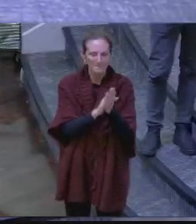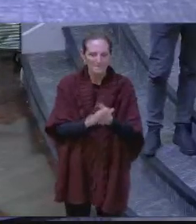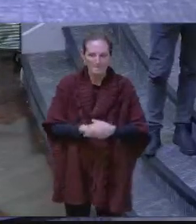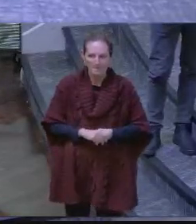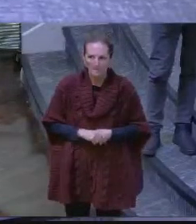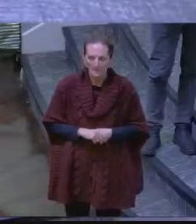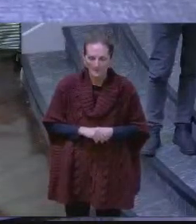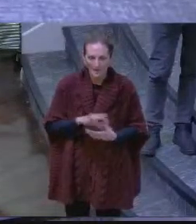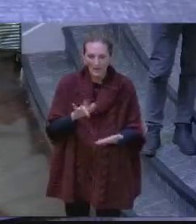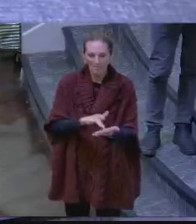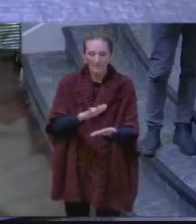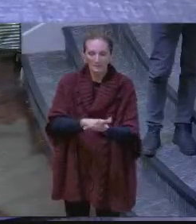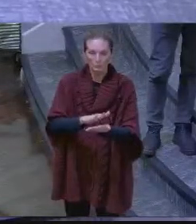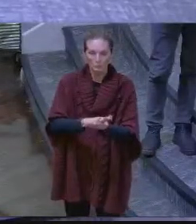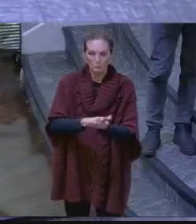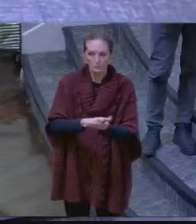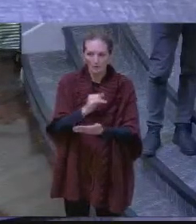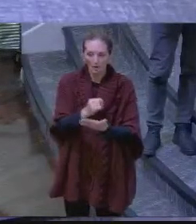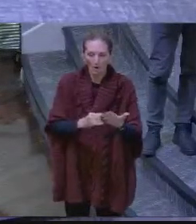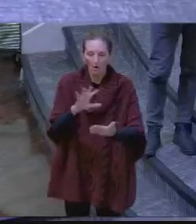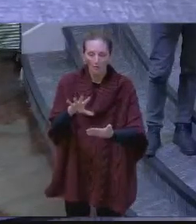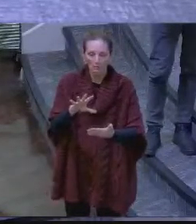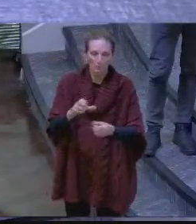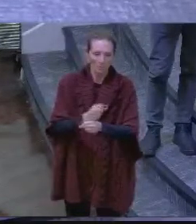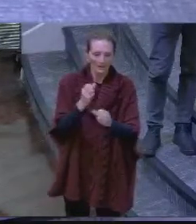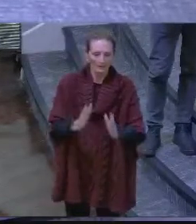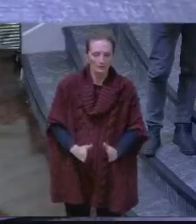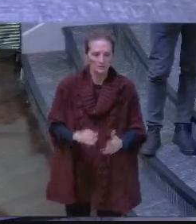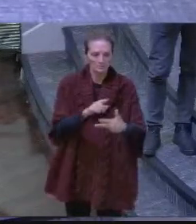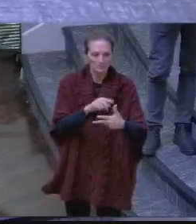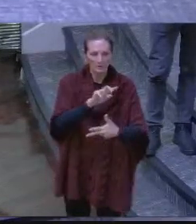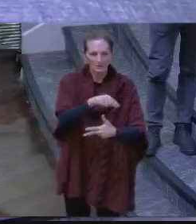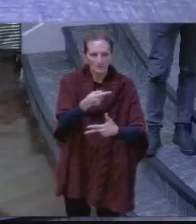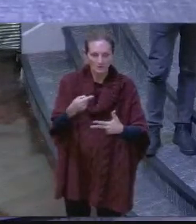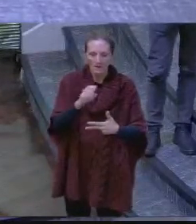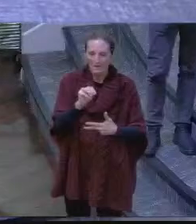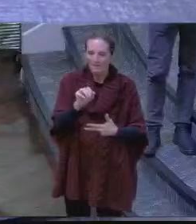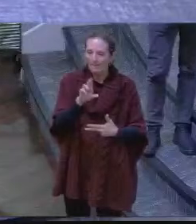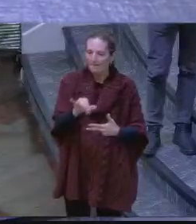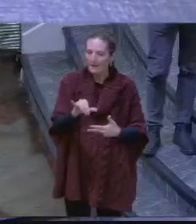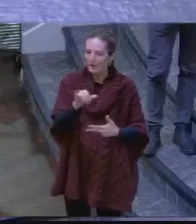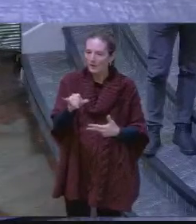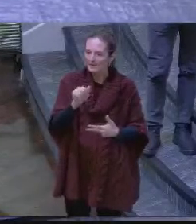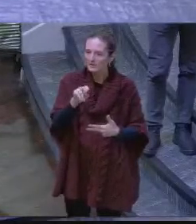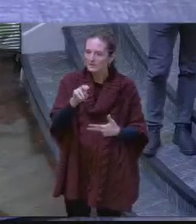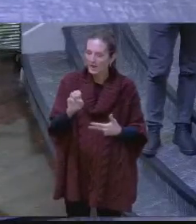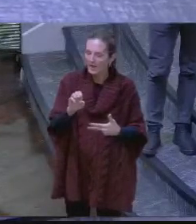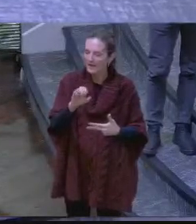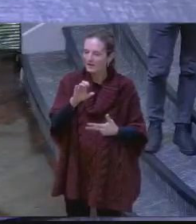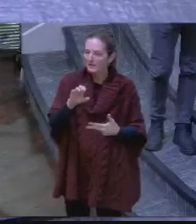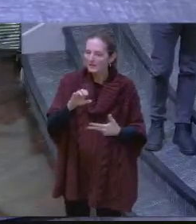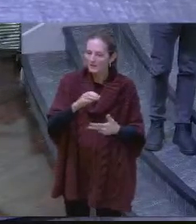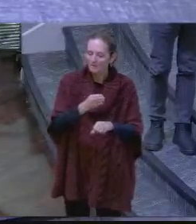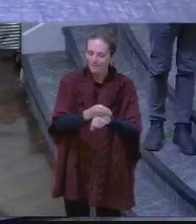Our middle school art winners, first place, Mary Jane Okoli, 7th grade, BHL Middle